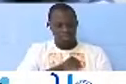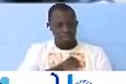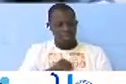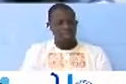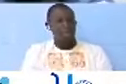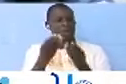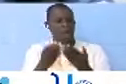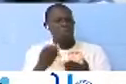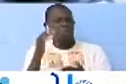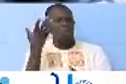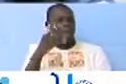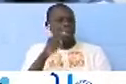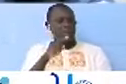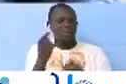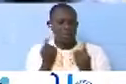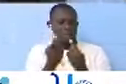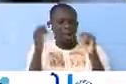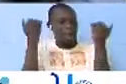So during that,